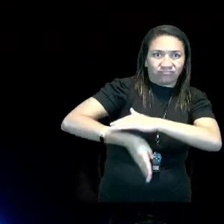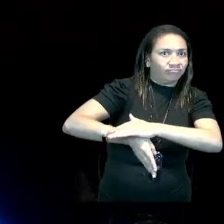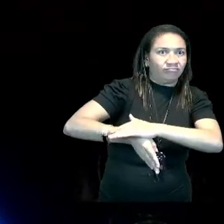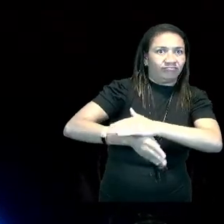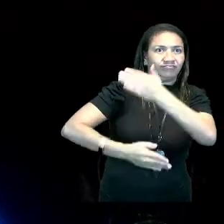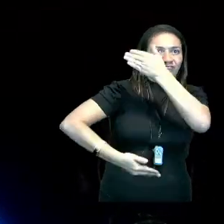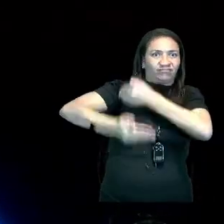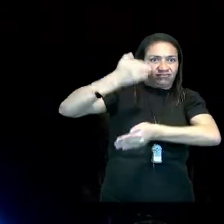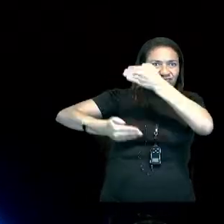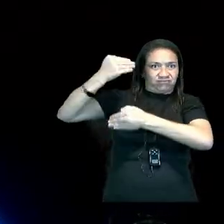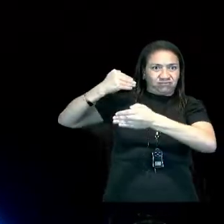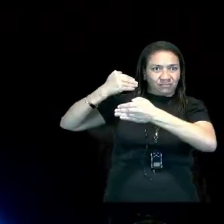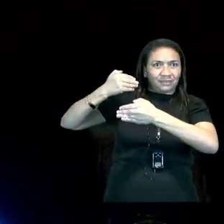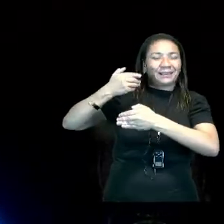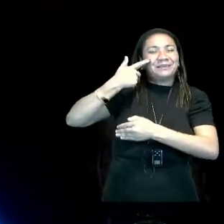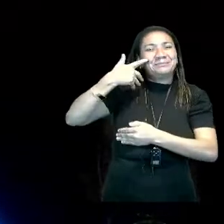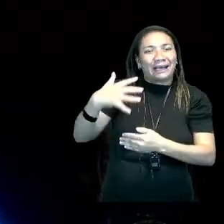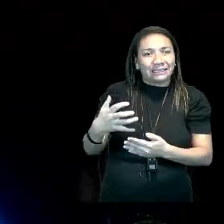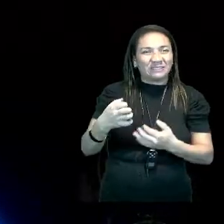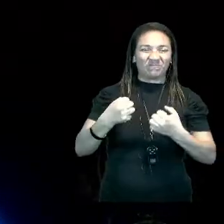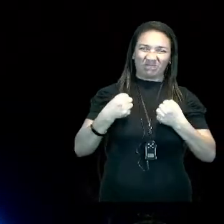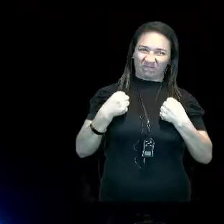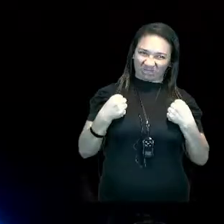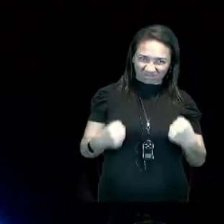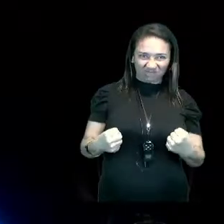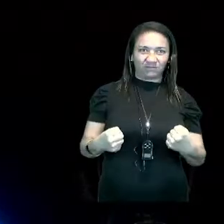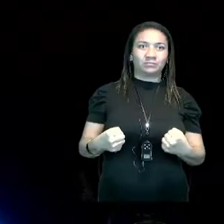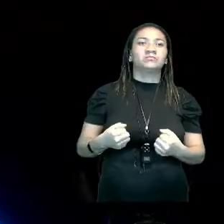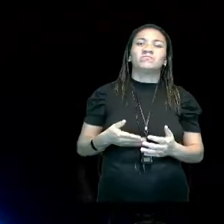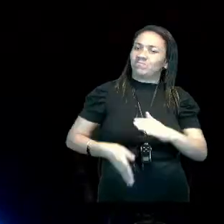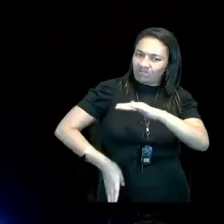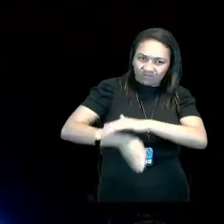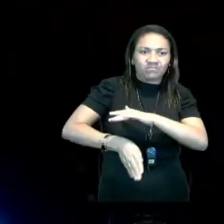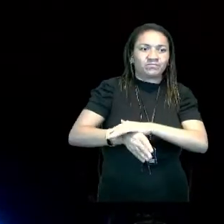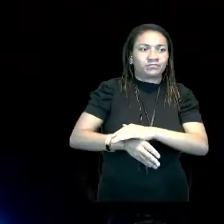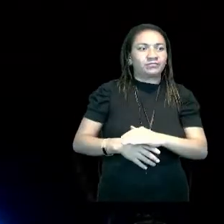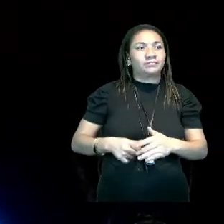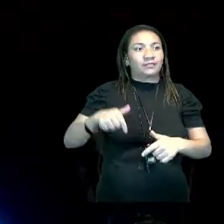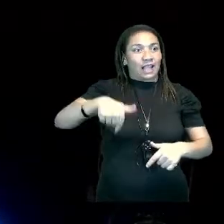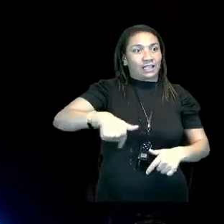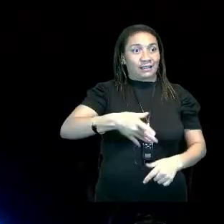to stand up here in Cali, Colombia,